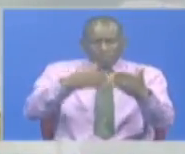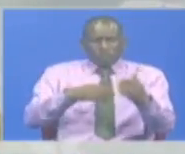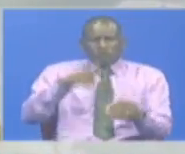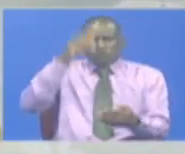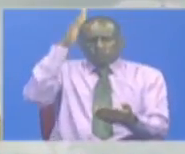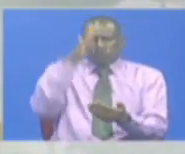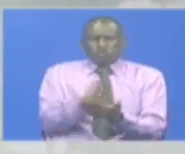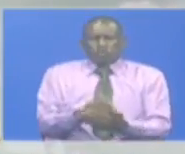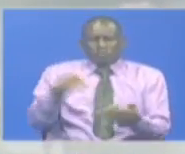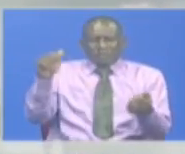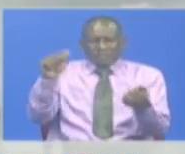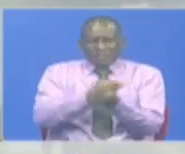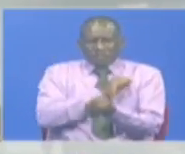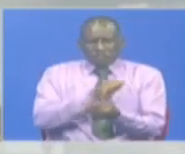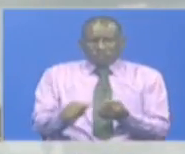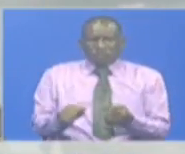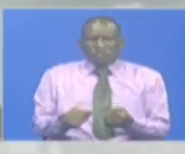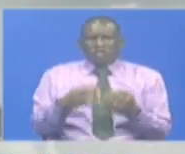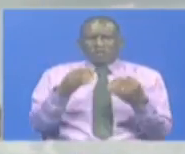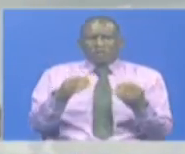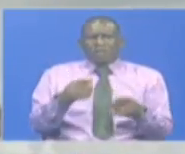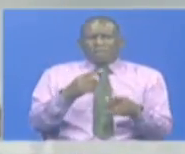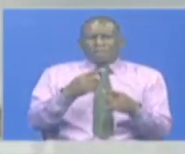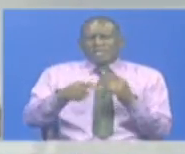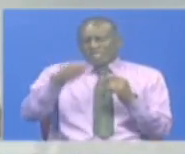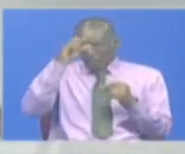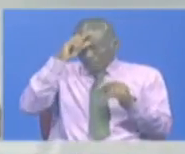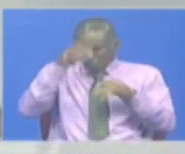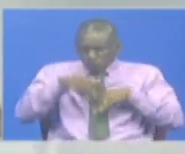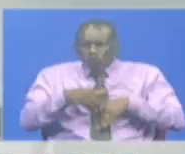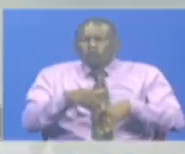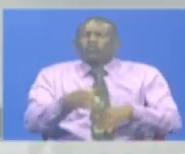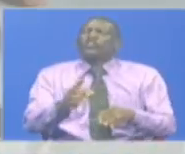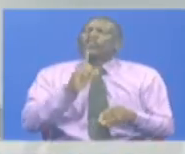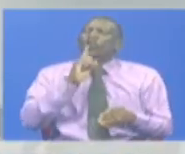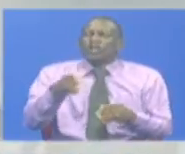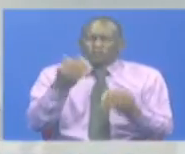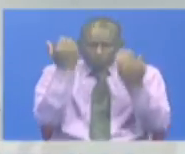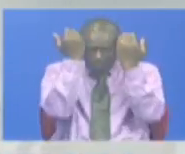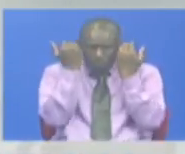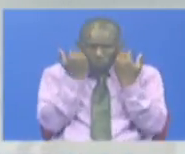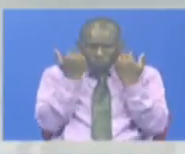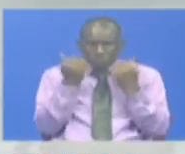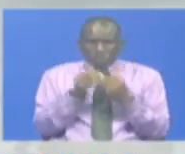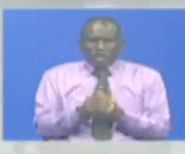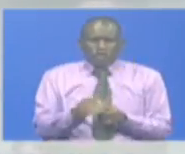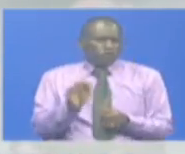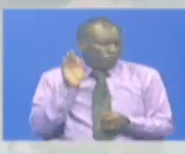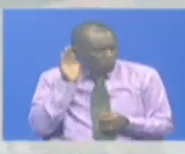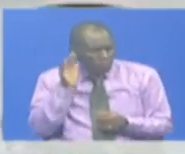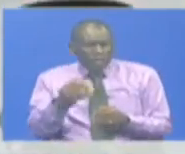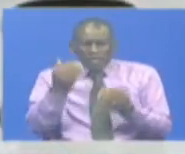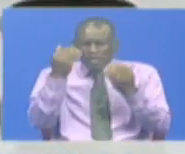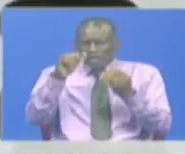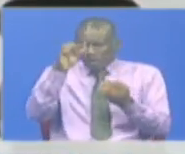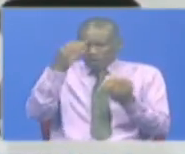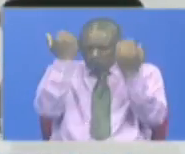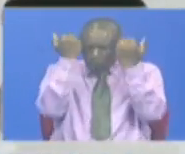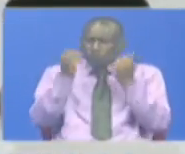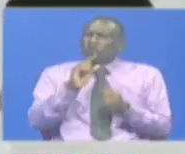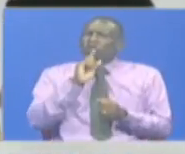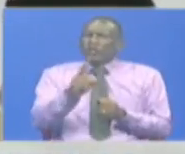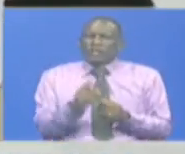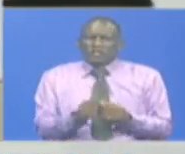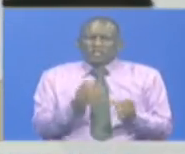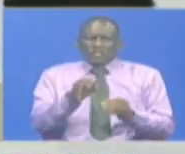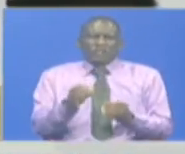serikali ifuatage orders. Kama wamesaviwa, warudise orders na wabei. Kwa sababu wasipofuata order, mimi sifikiri